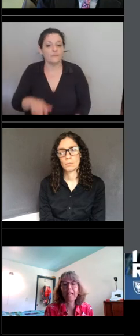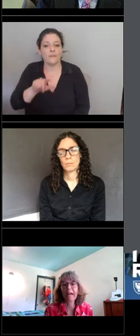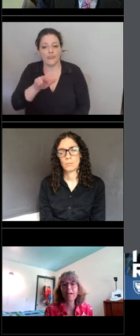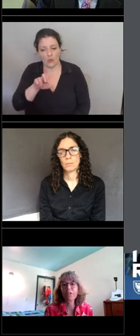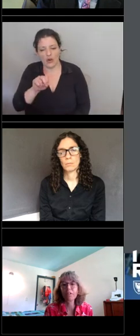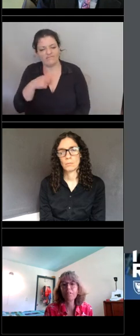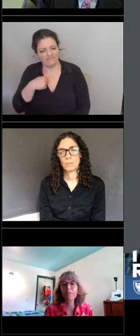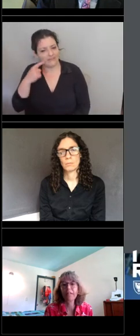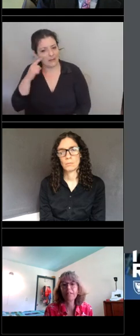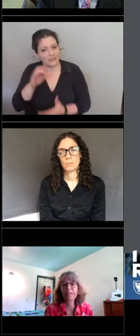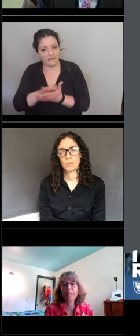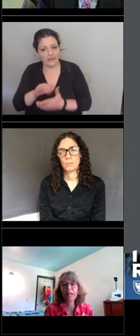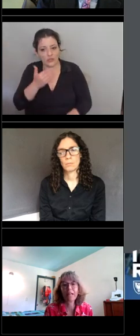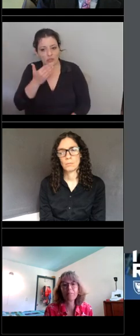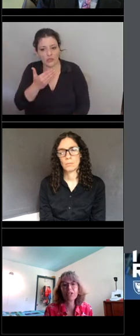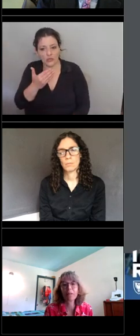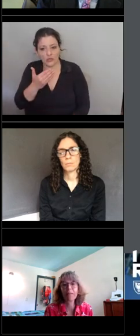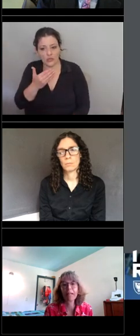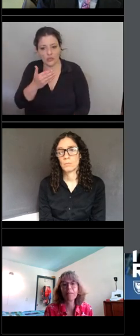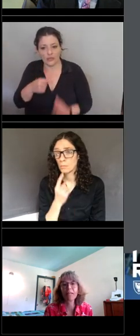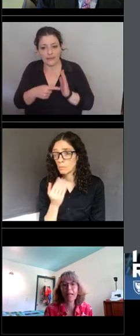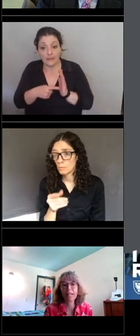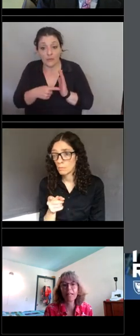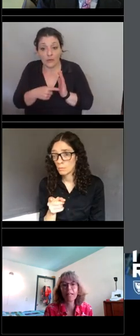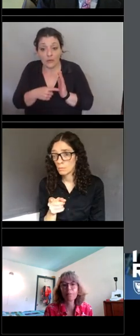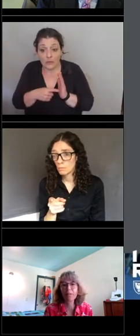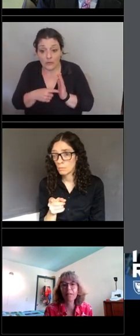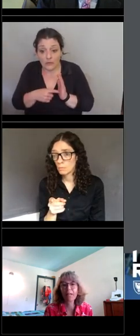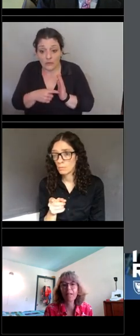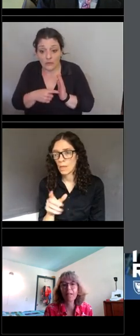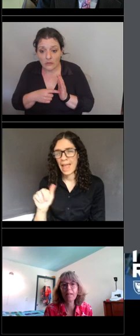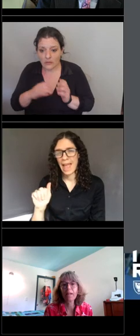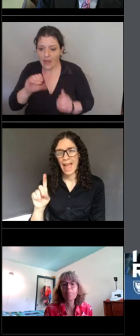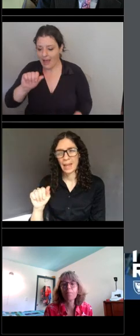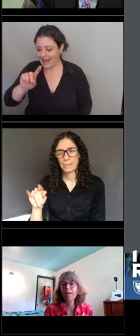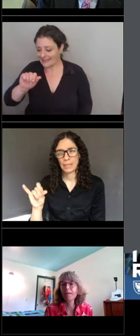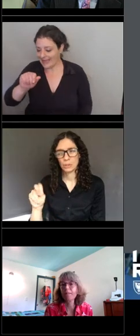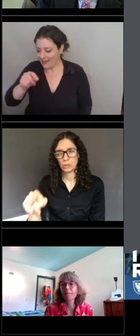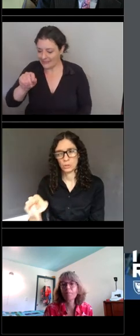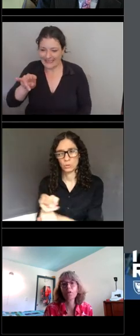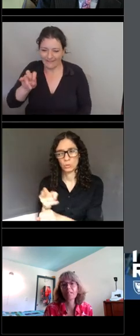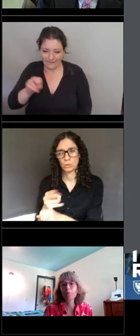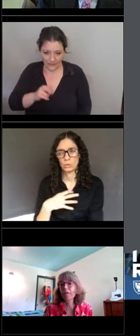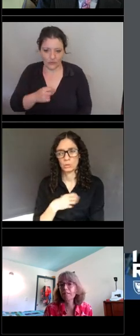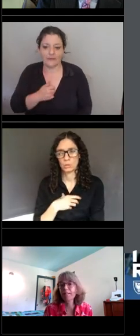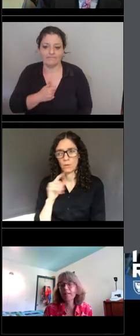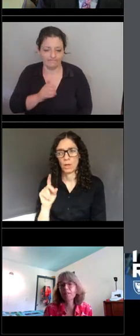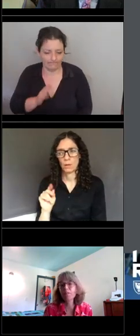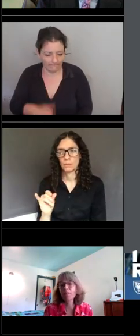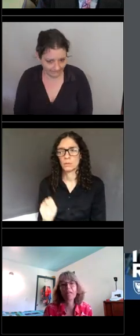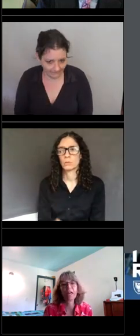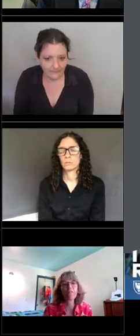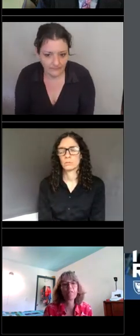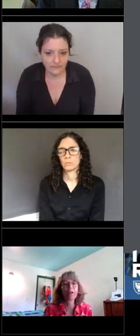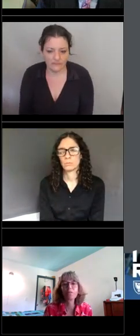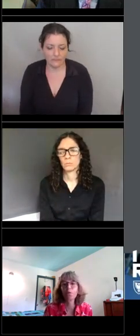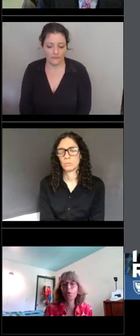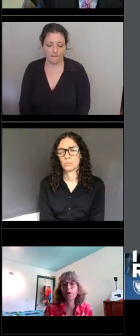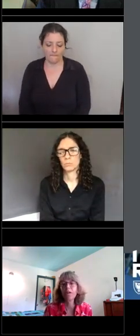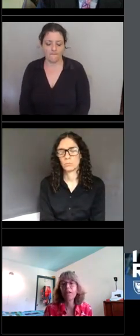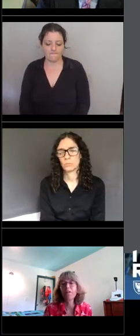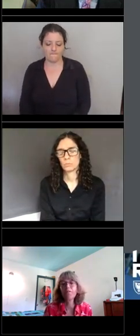of an action related to climate adaptation that may not be in a management plan, because, for example, in the United States, where we